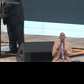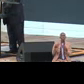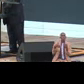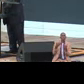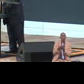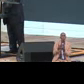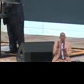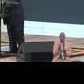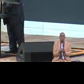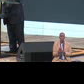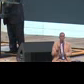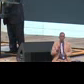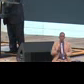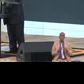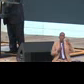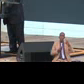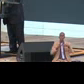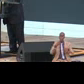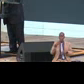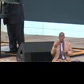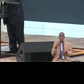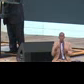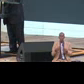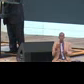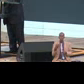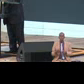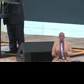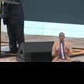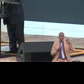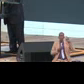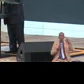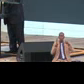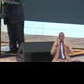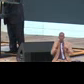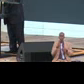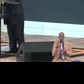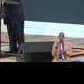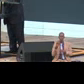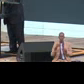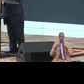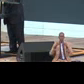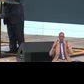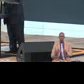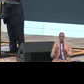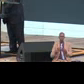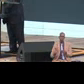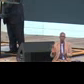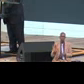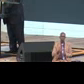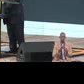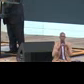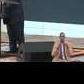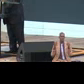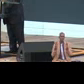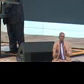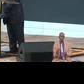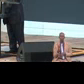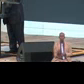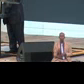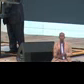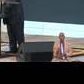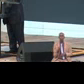I speak, then I will be an enemy unto thine enemies.